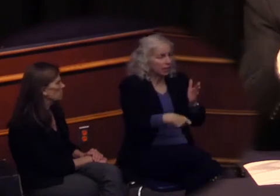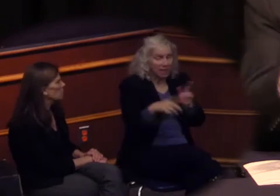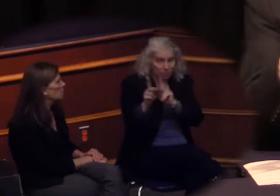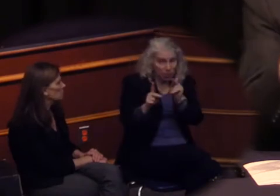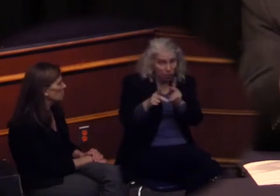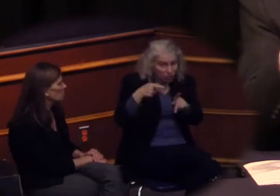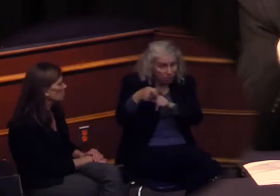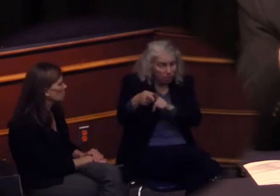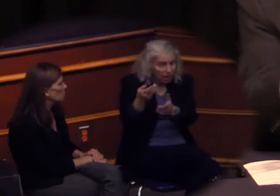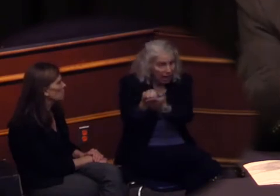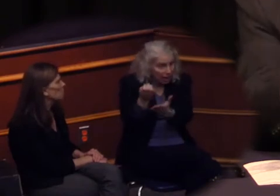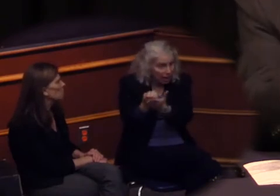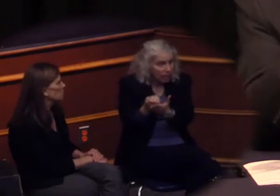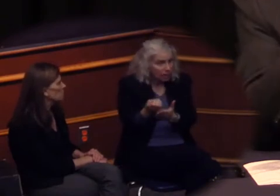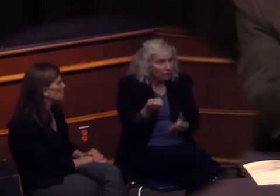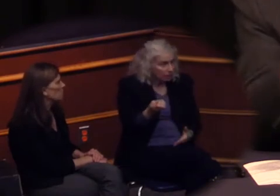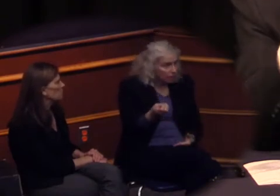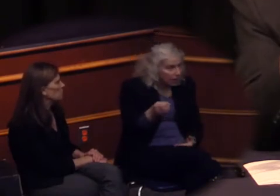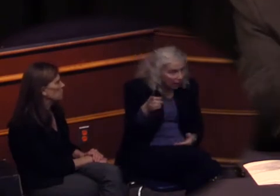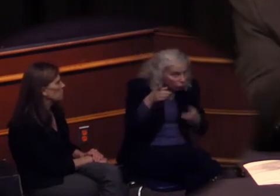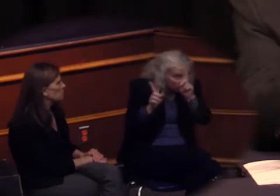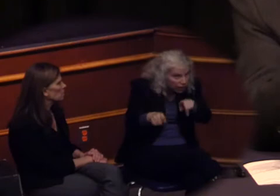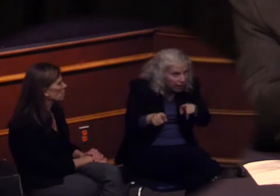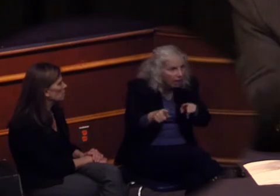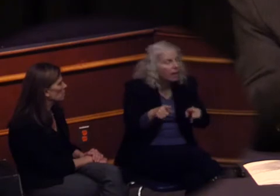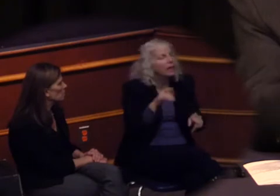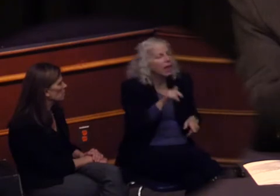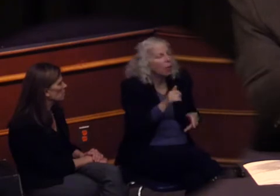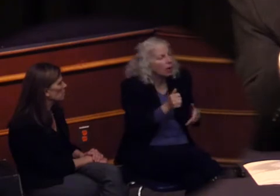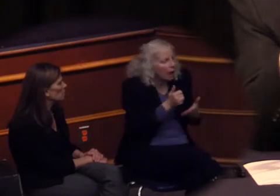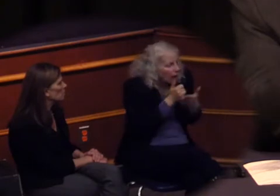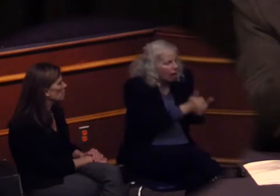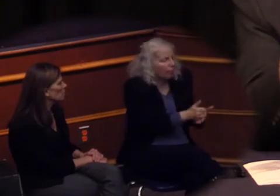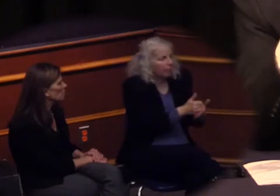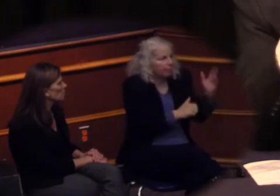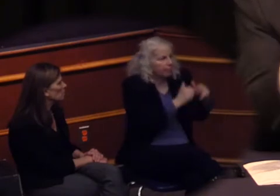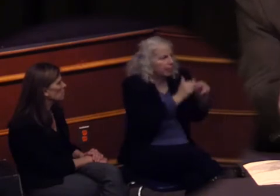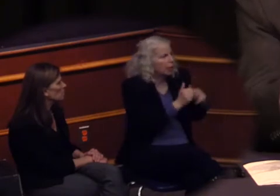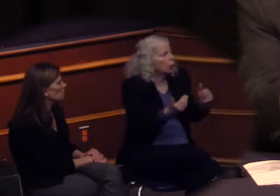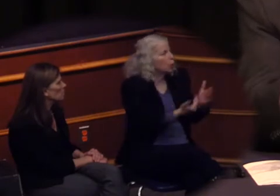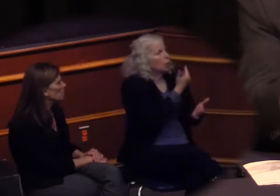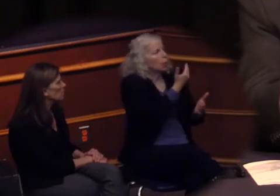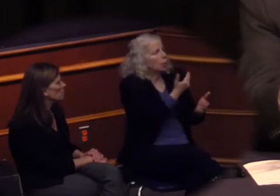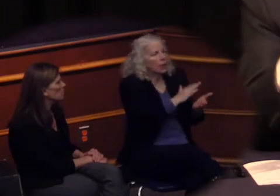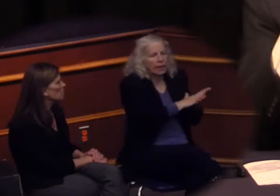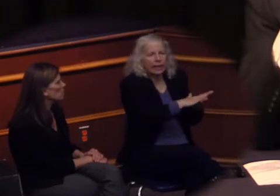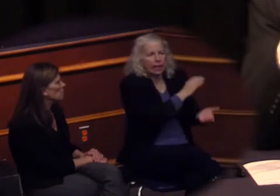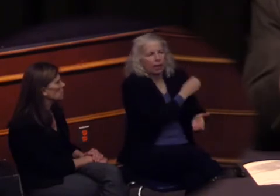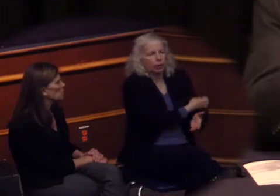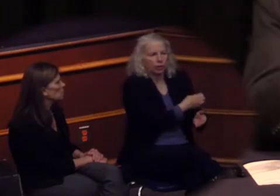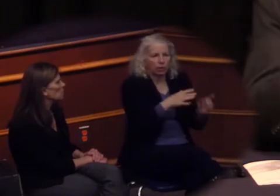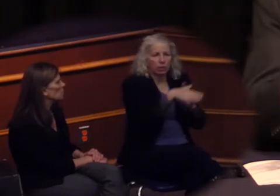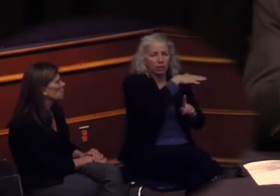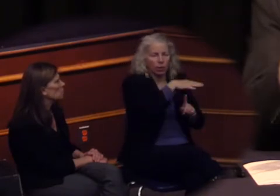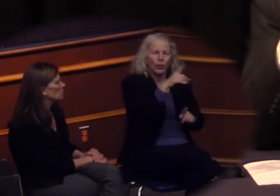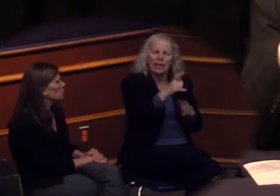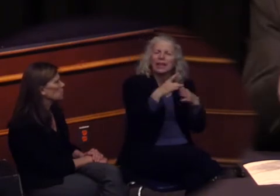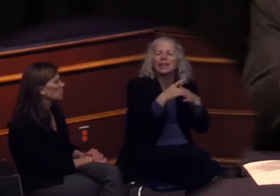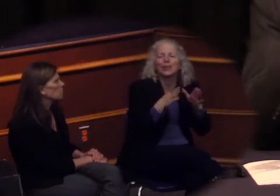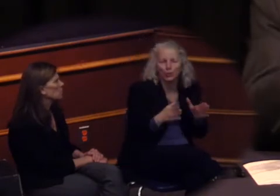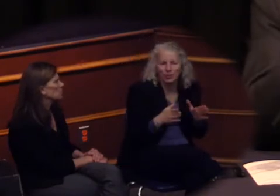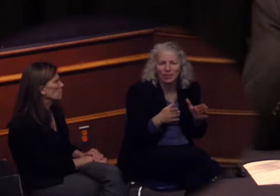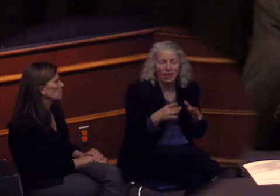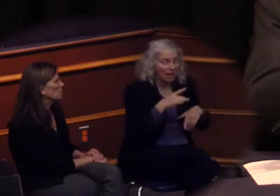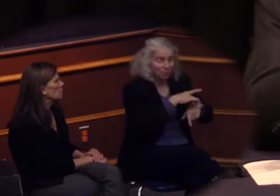important economic incentive to get us to a true clean energy economy as quickly as possible. We need leadership on this. Our